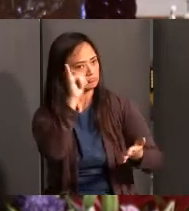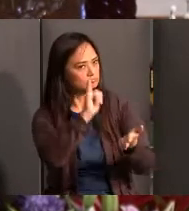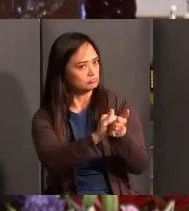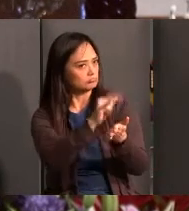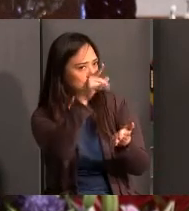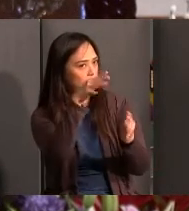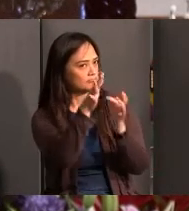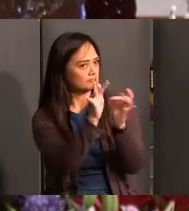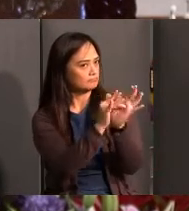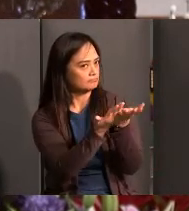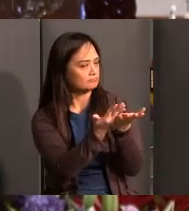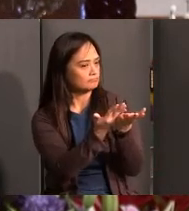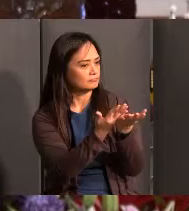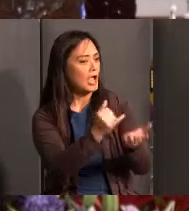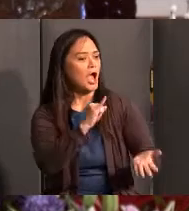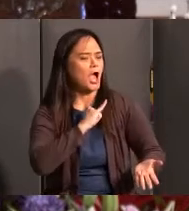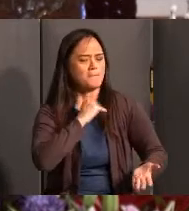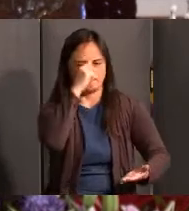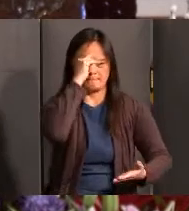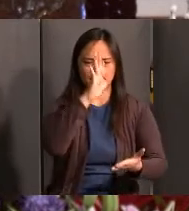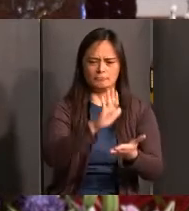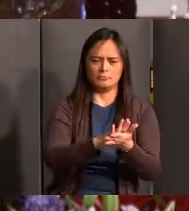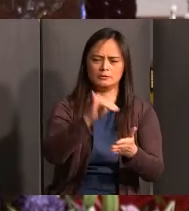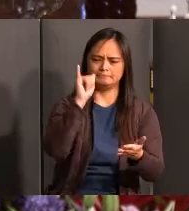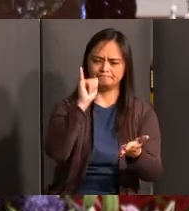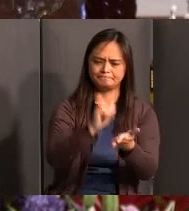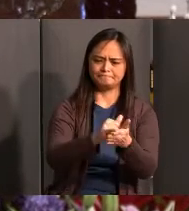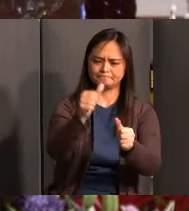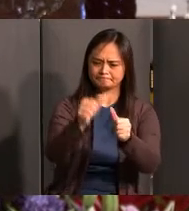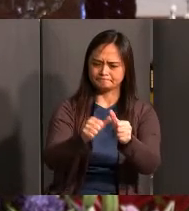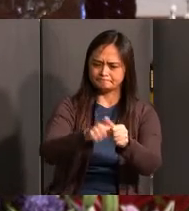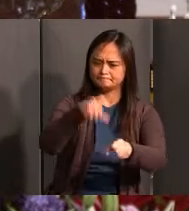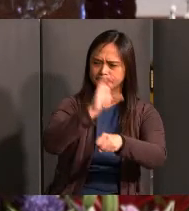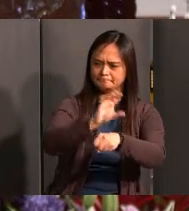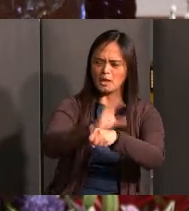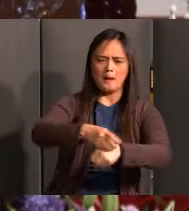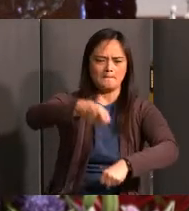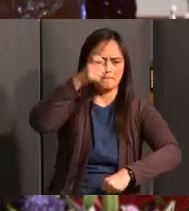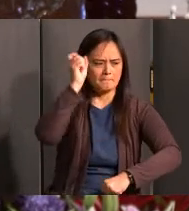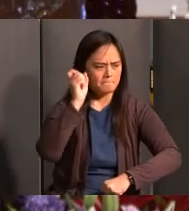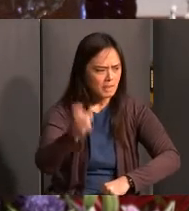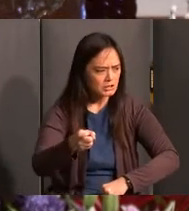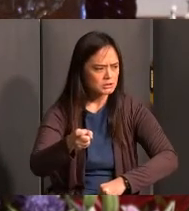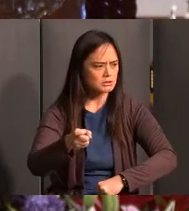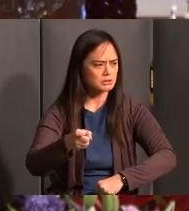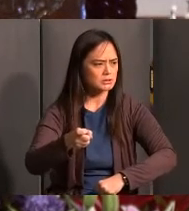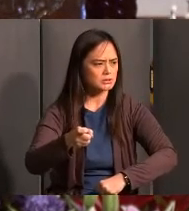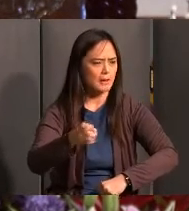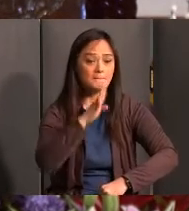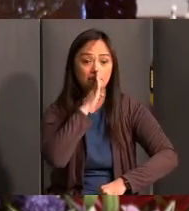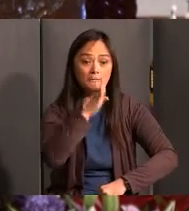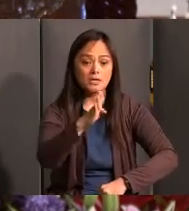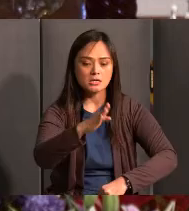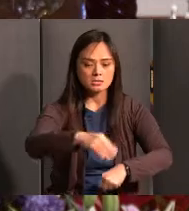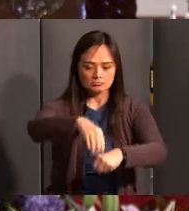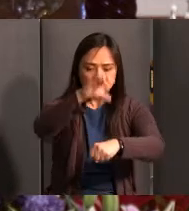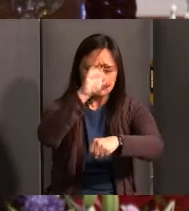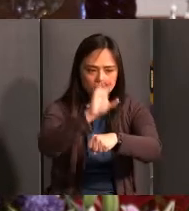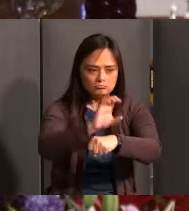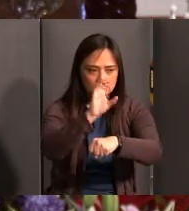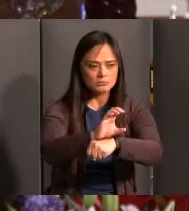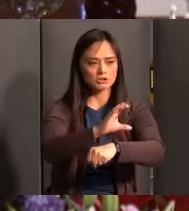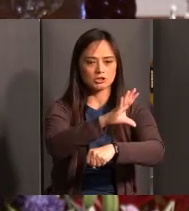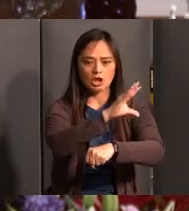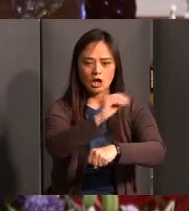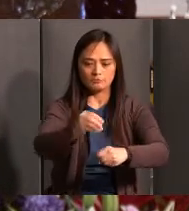I do believe that every church must indeed be a church and